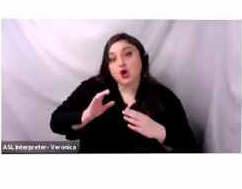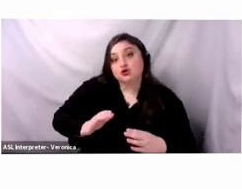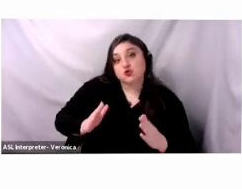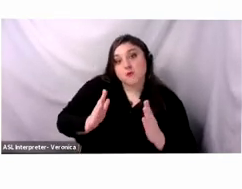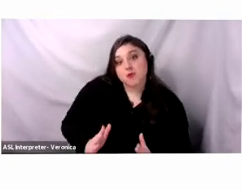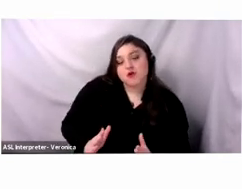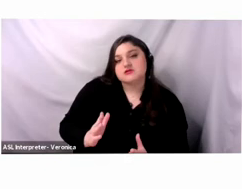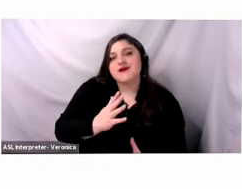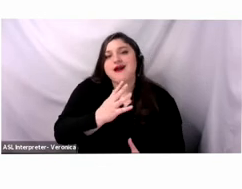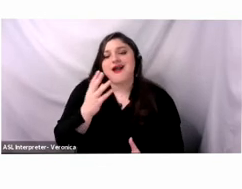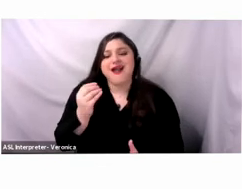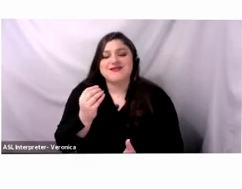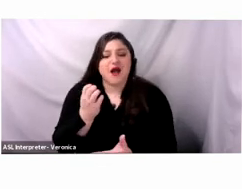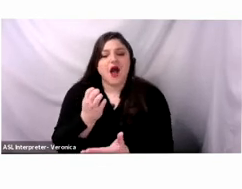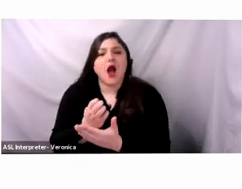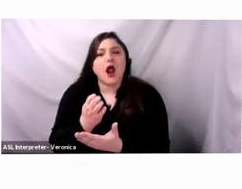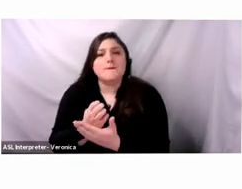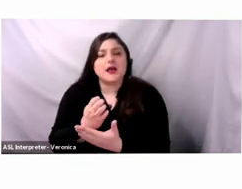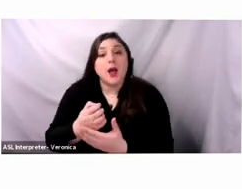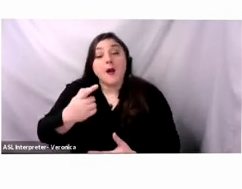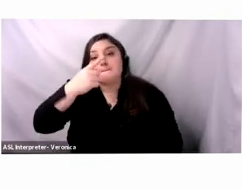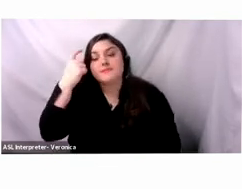other people will pay for it.